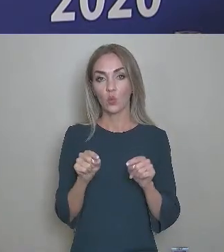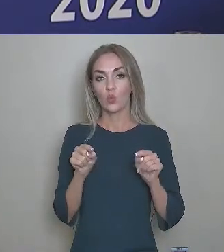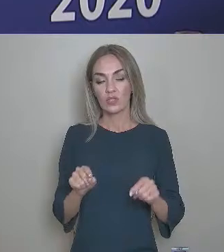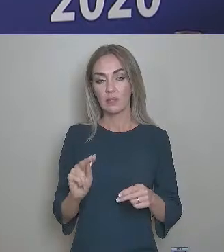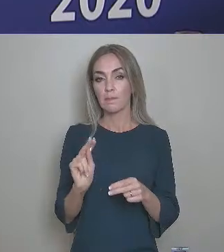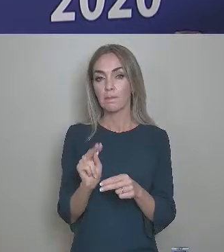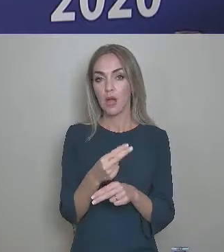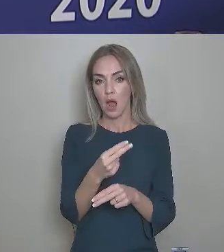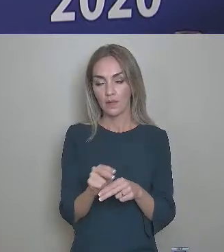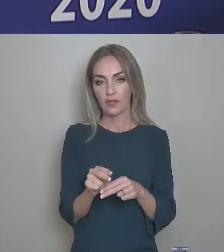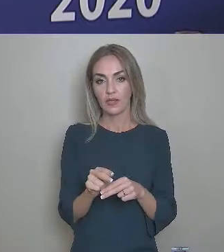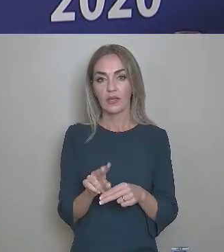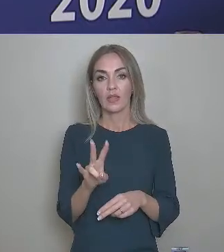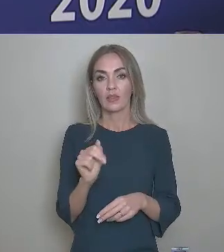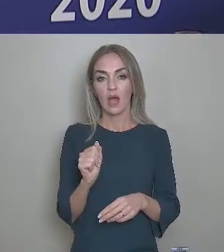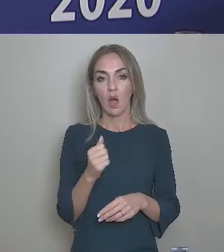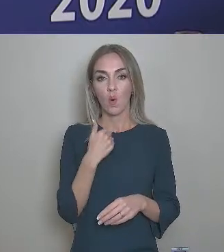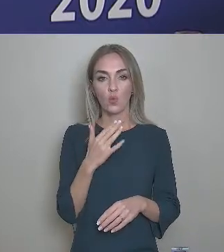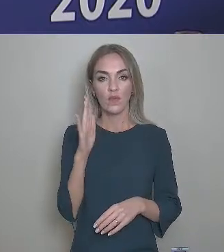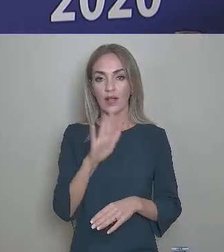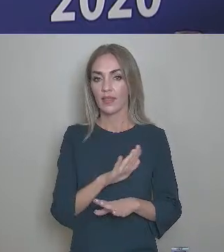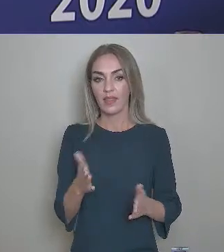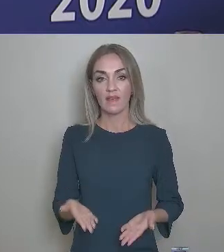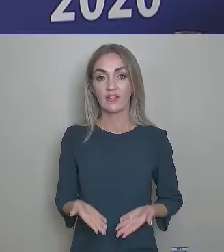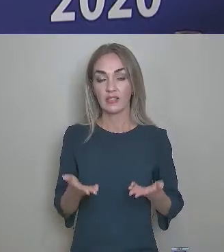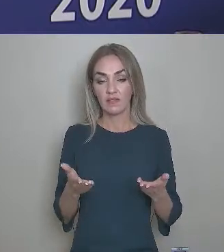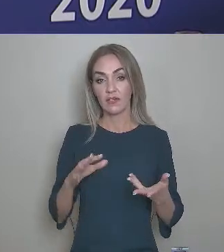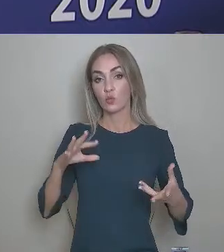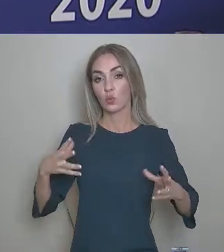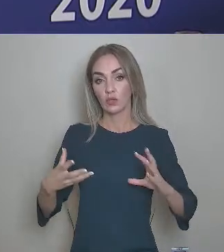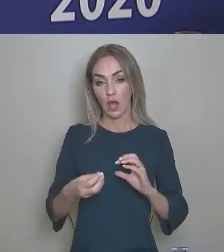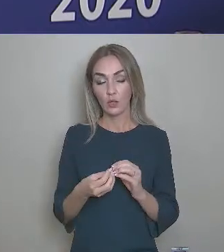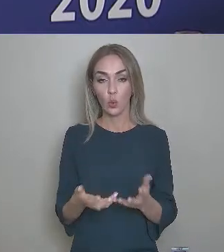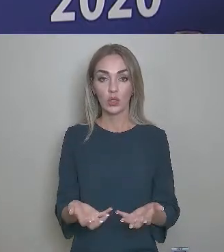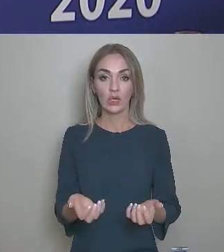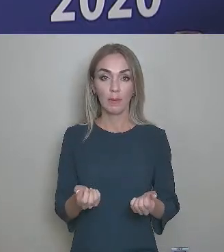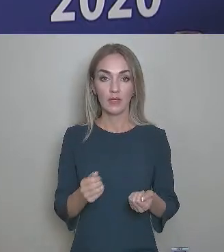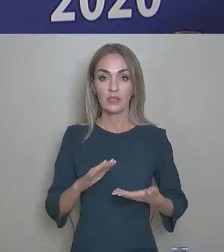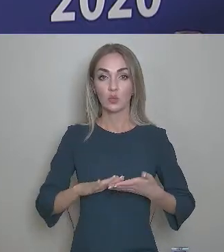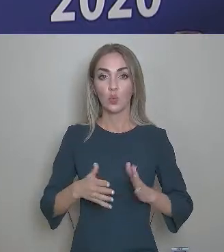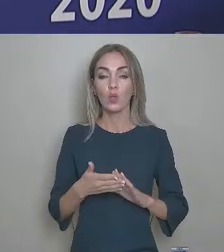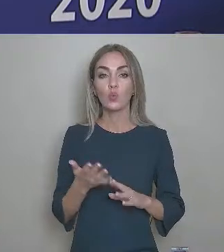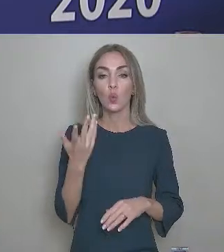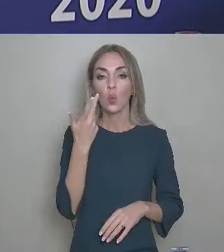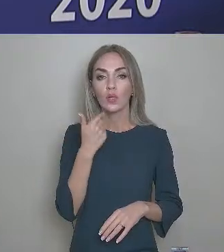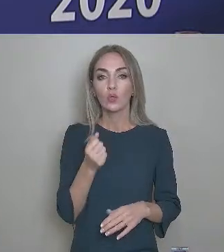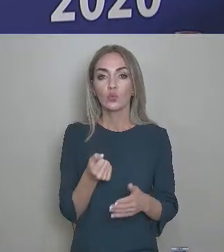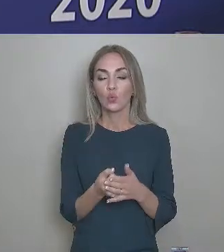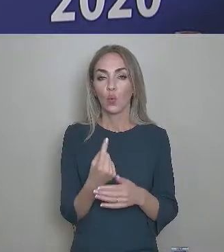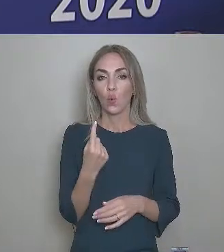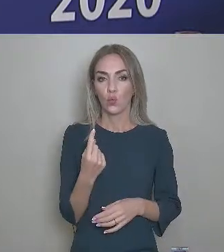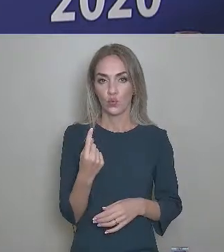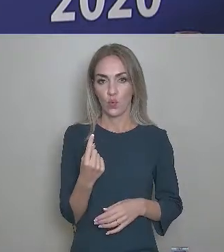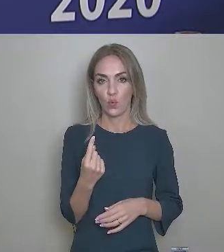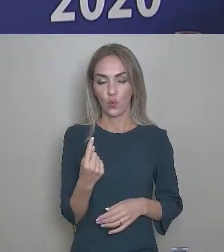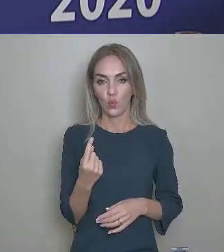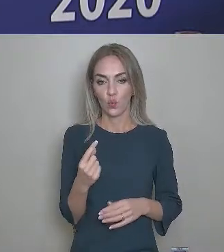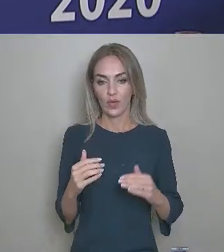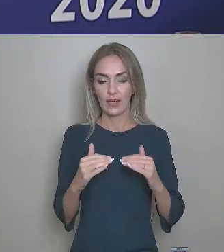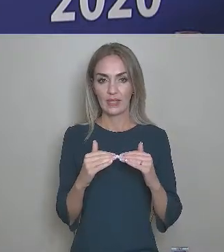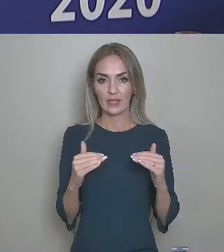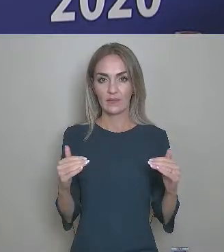these documents were removed from mandatory, and as a result of final